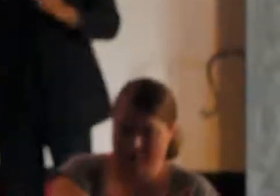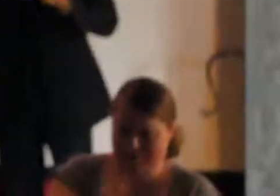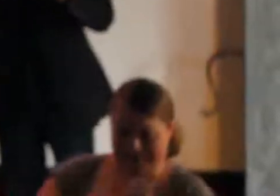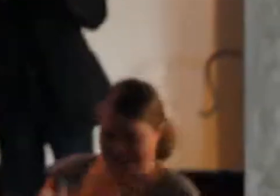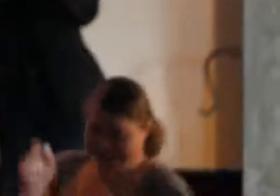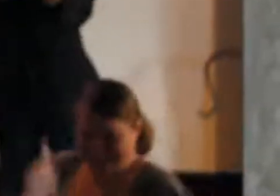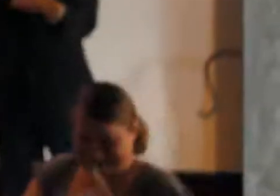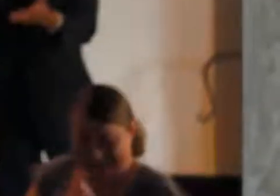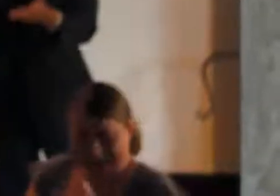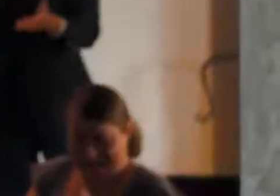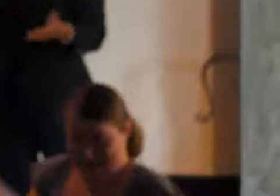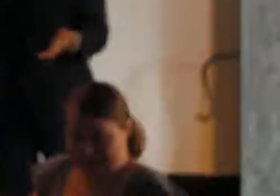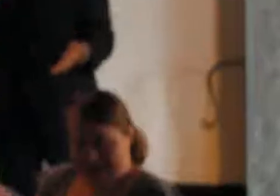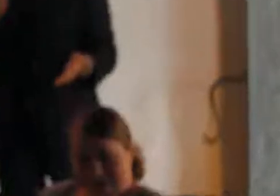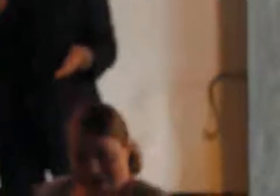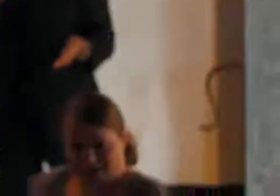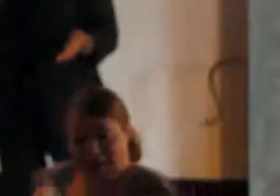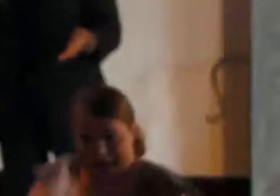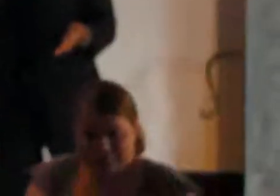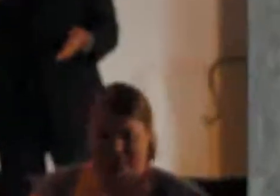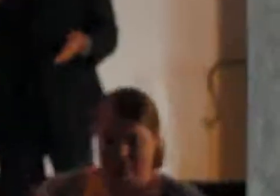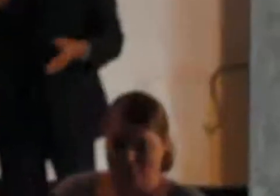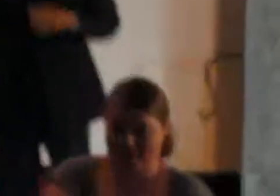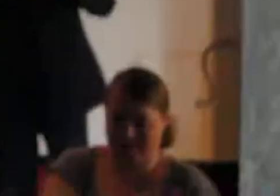So I'd like to thank all of you who have come out.